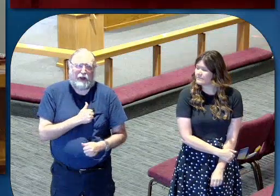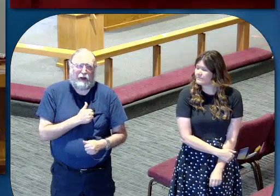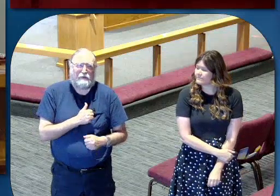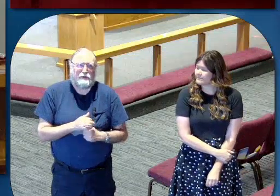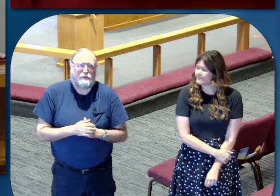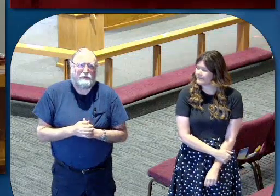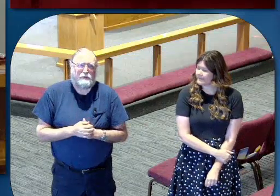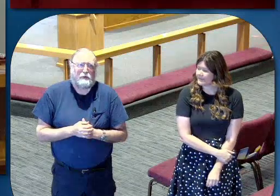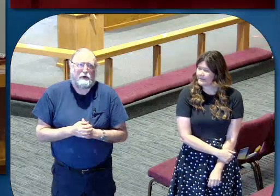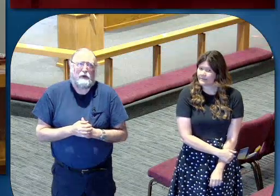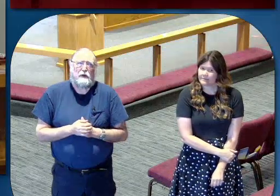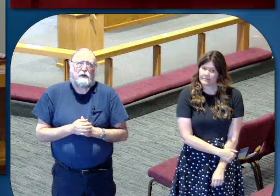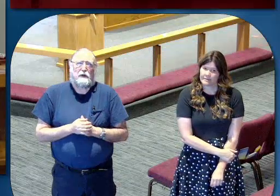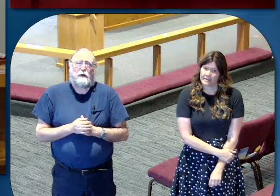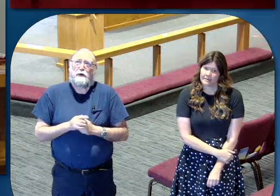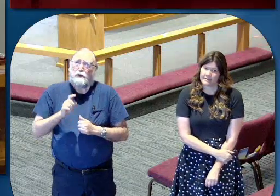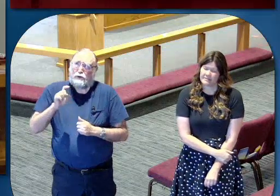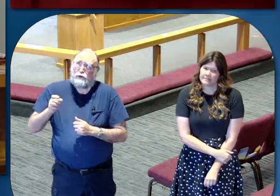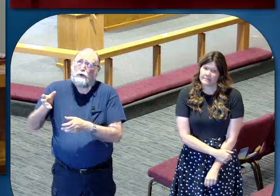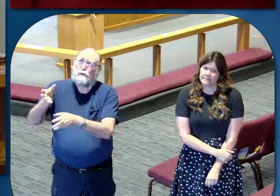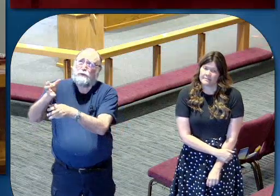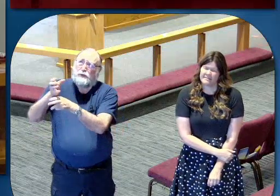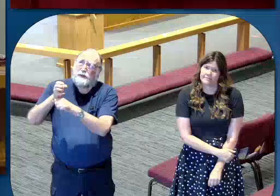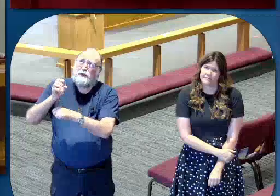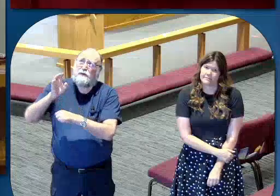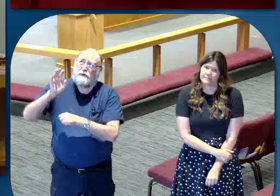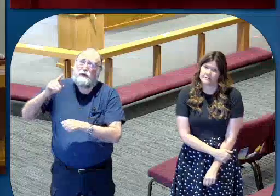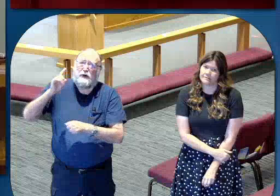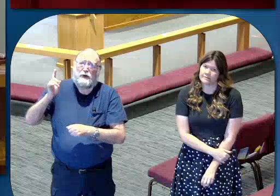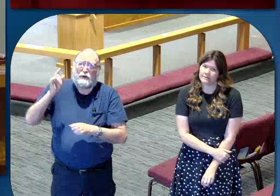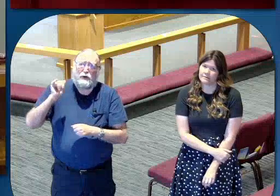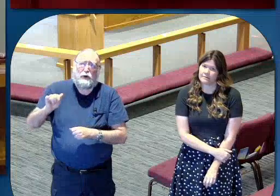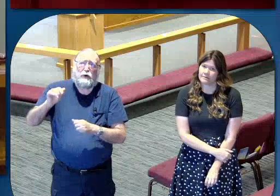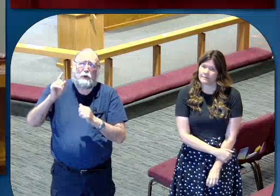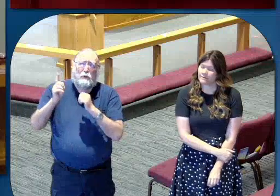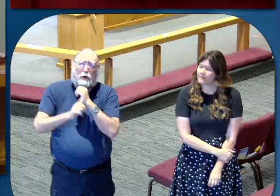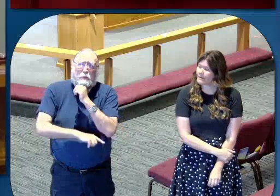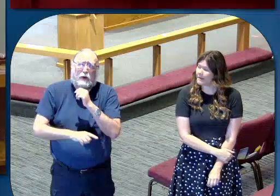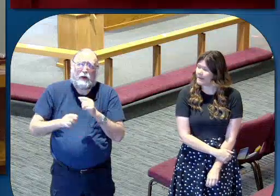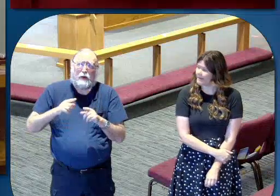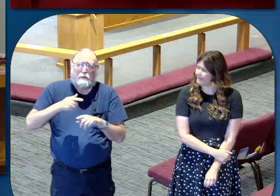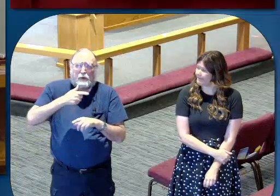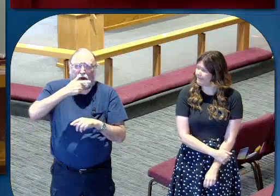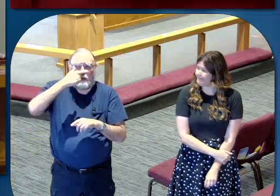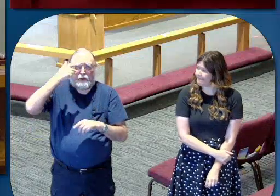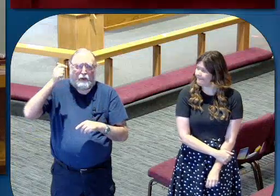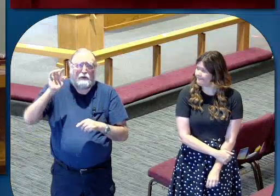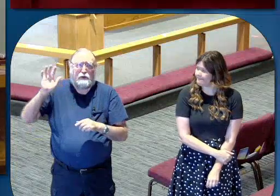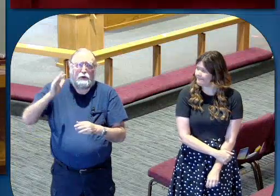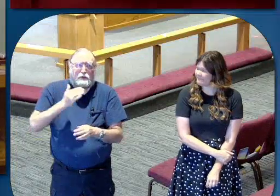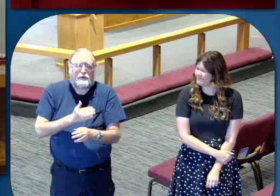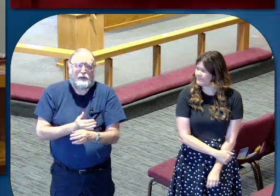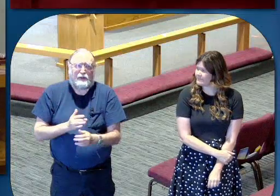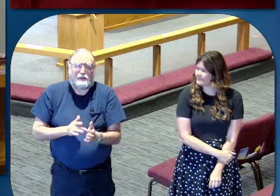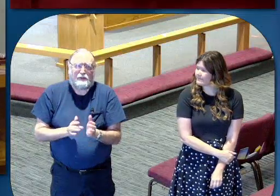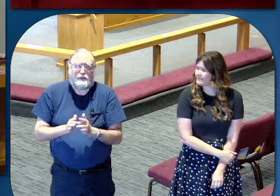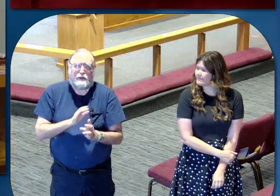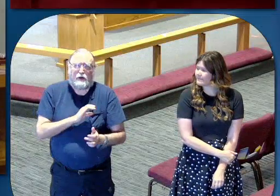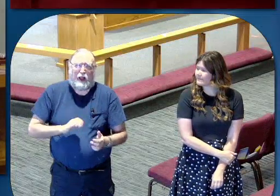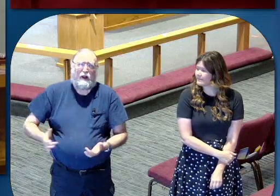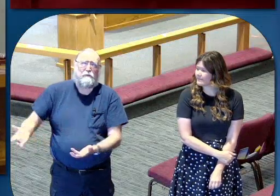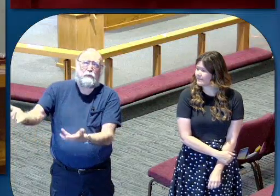ourselves. We justly deserve your present and eternal punishment. For the sake of your Son, Jesus